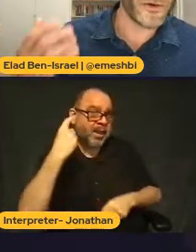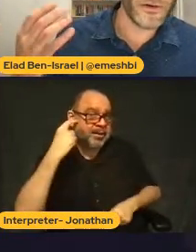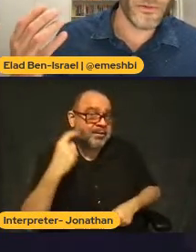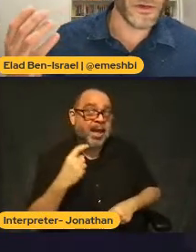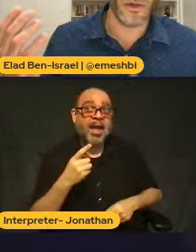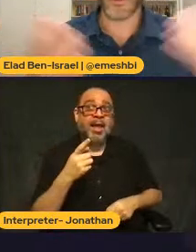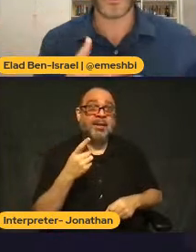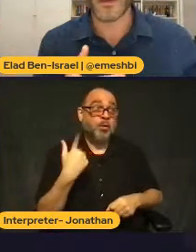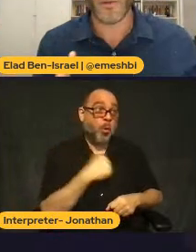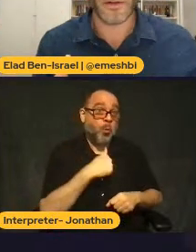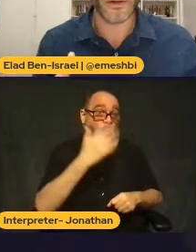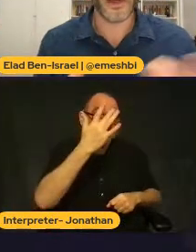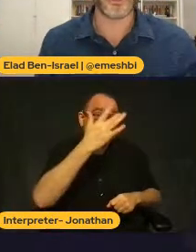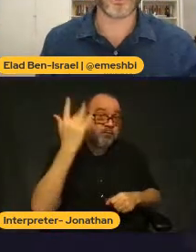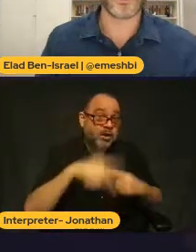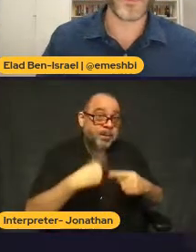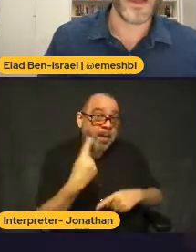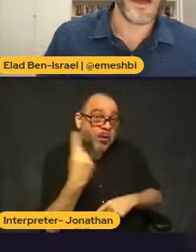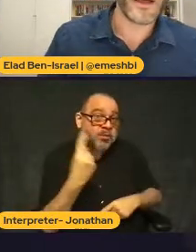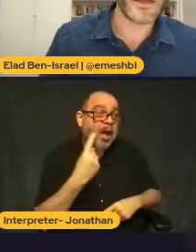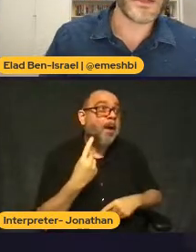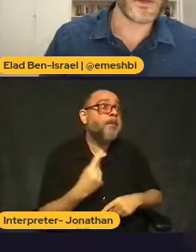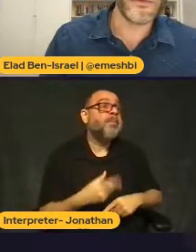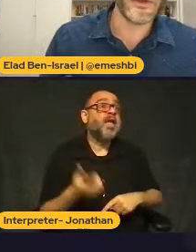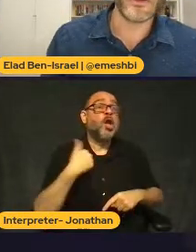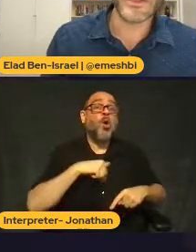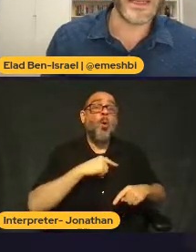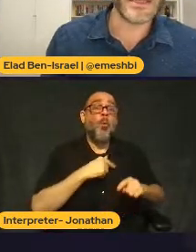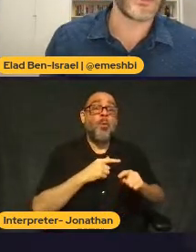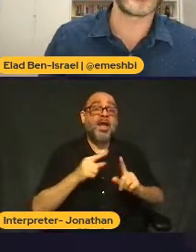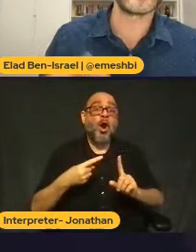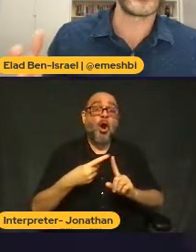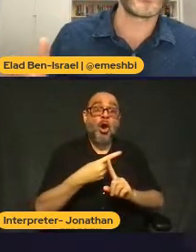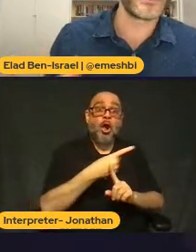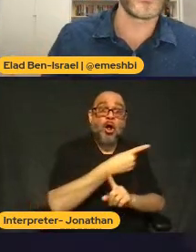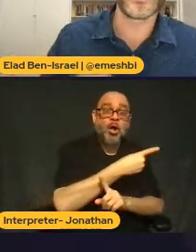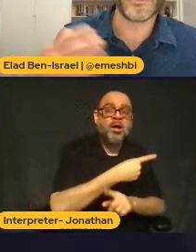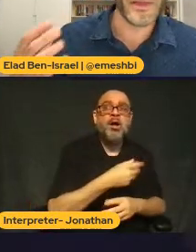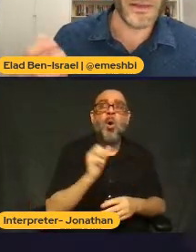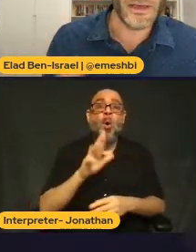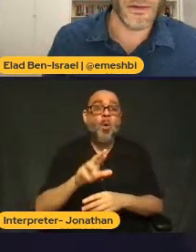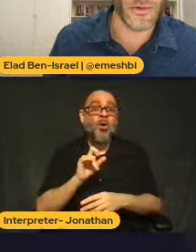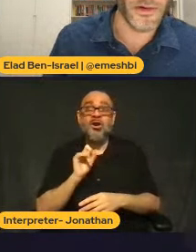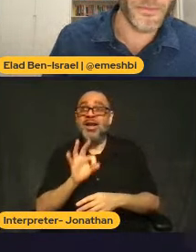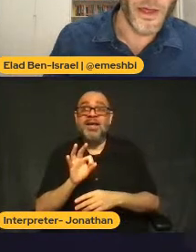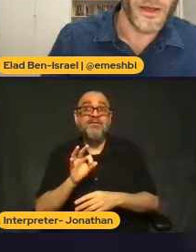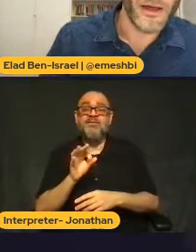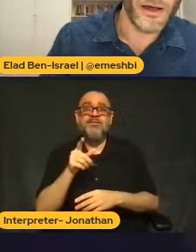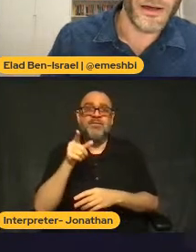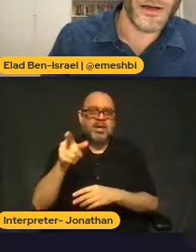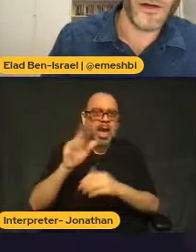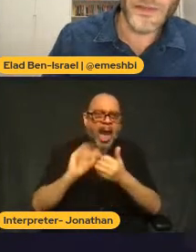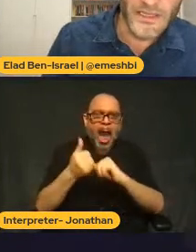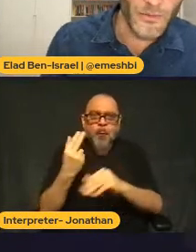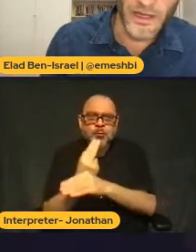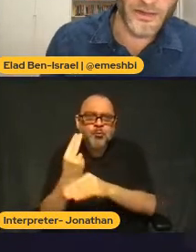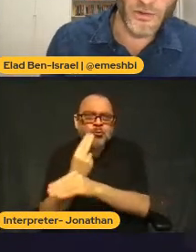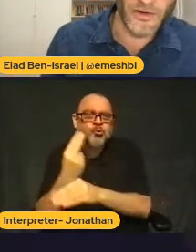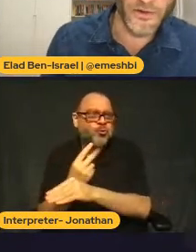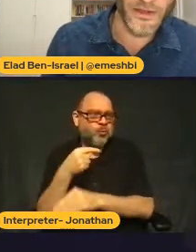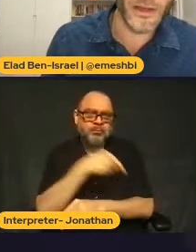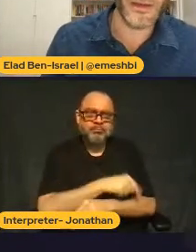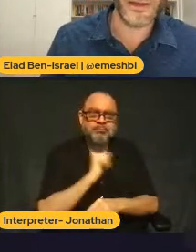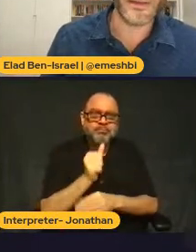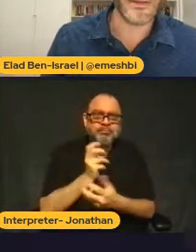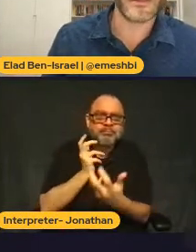know if we're going in the wrong direction. Let us know if your use cases are neglected or completely ignored. Obviously, we can't